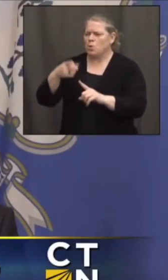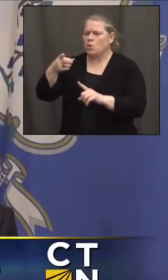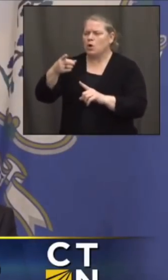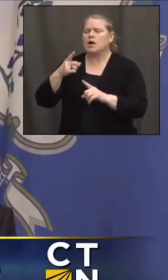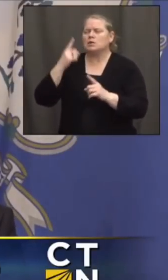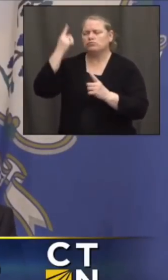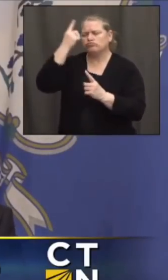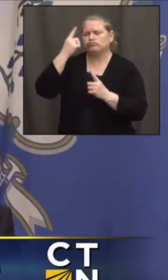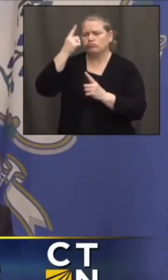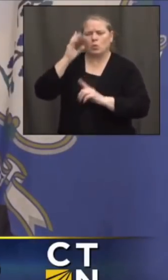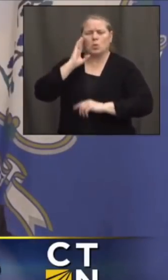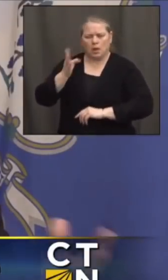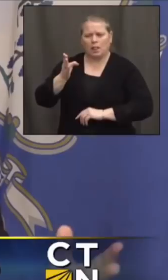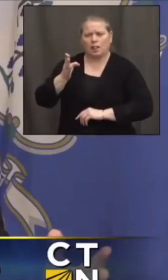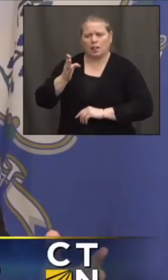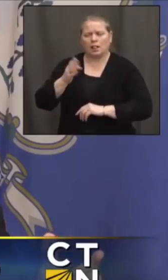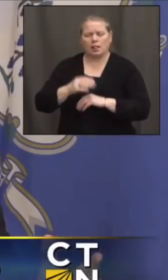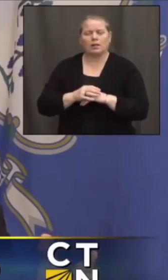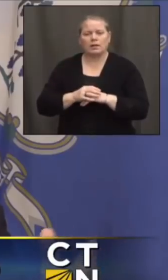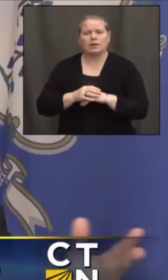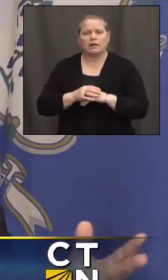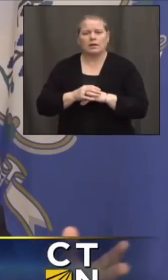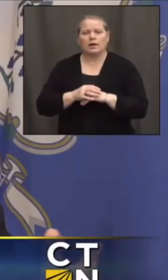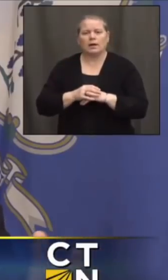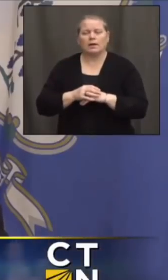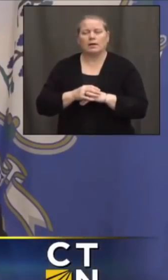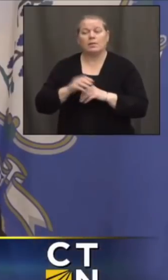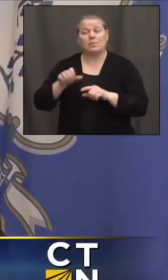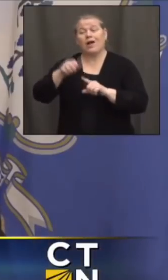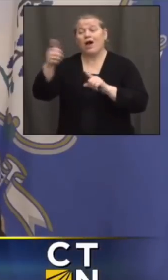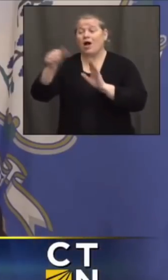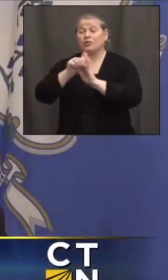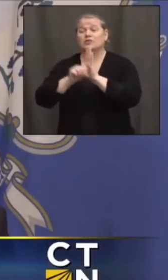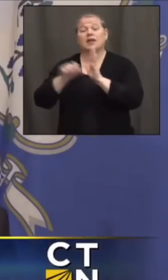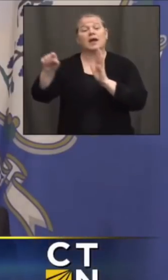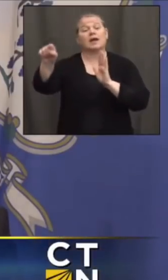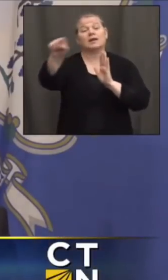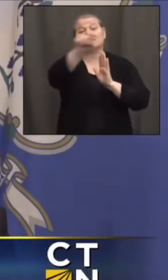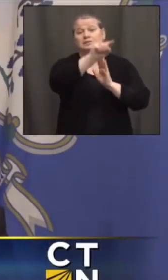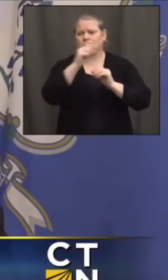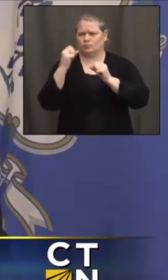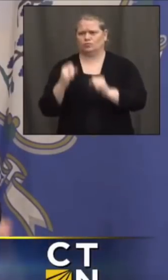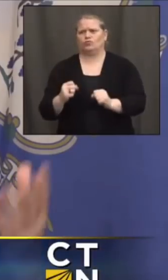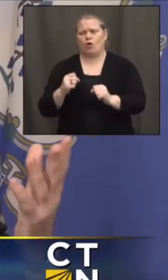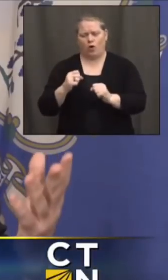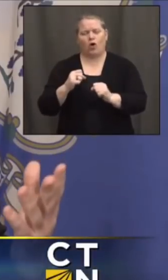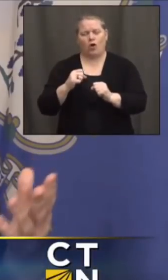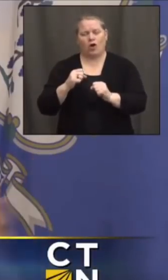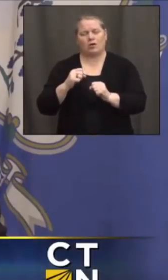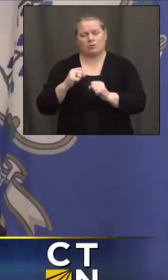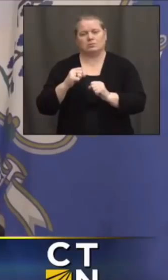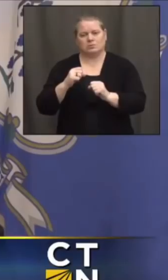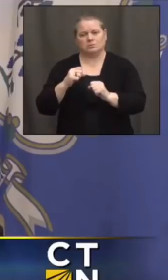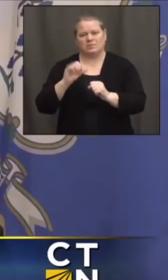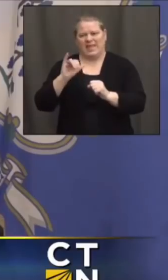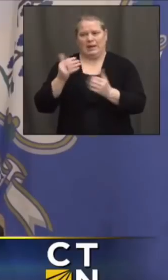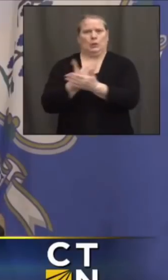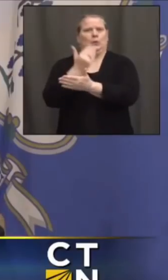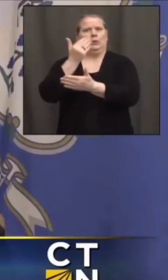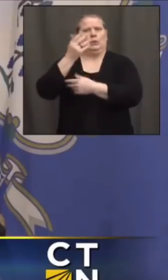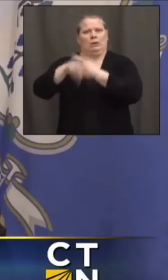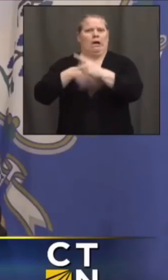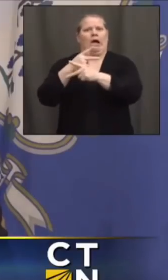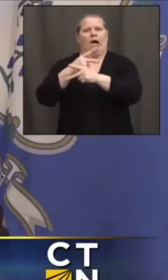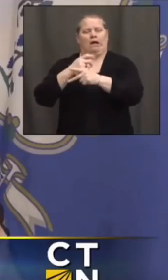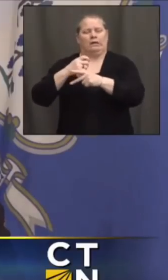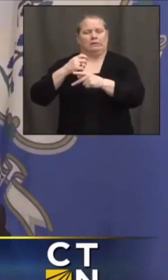But overall, when you see what's going on in some of those states that have the highly infectious strain, and they're popping up right